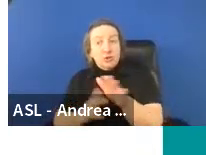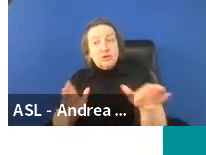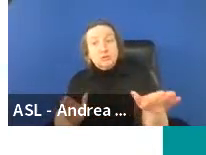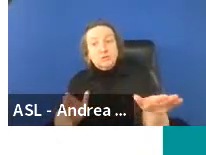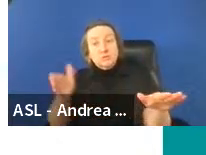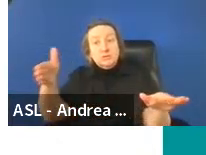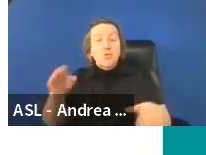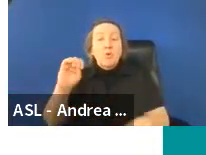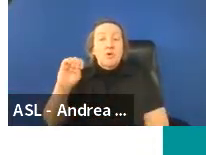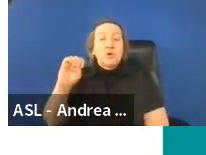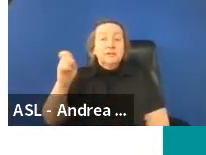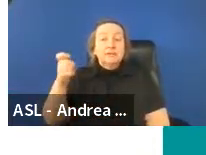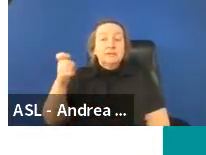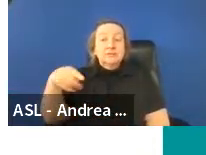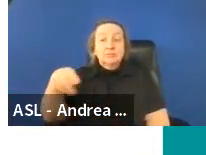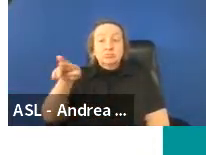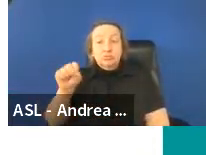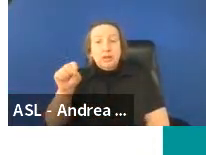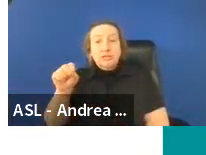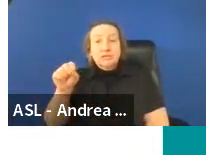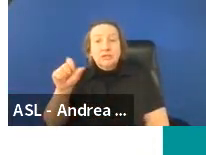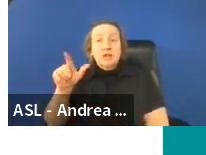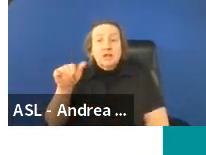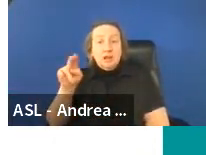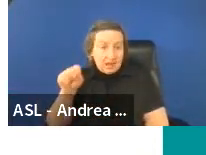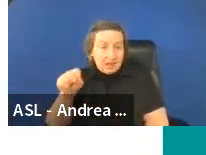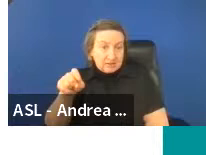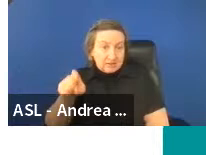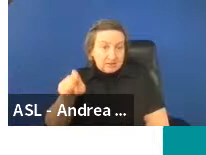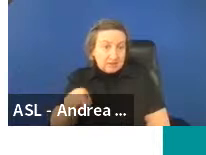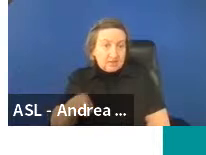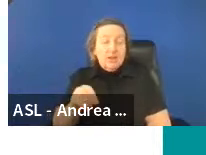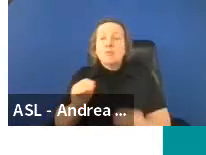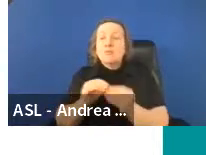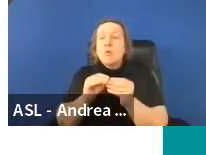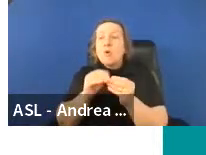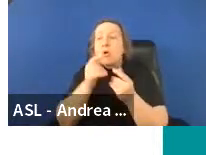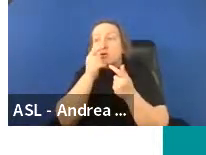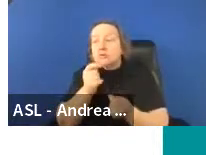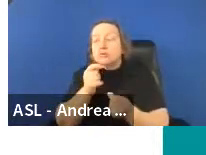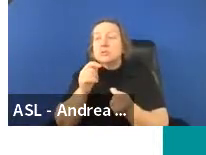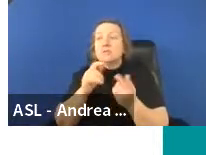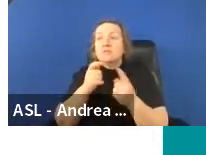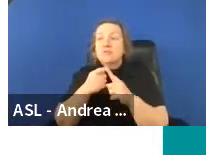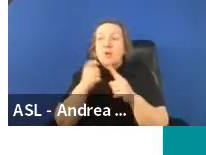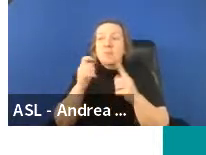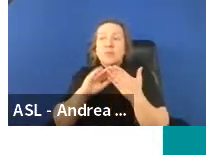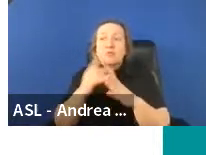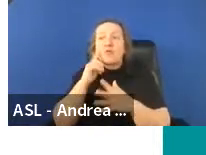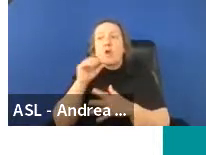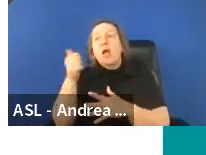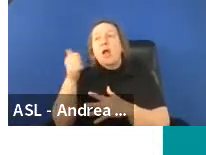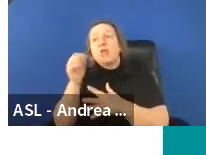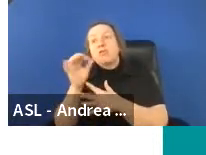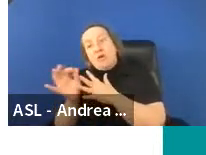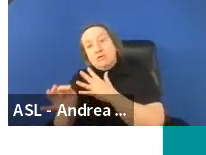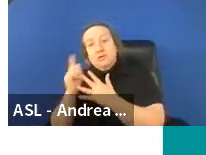lanes needed, and continued interest from the community and other alternatives for crossing the